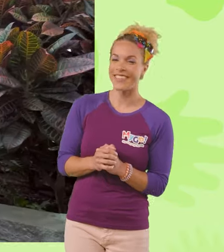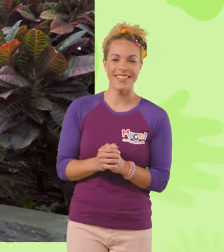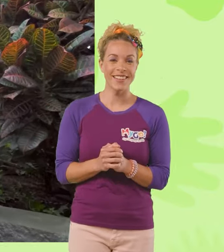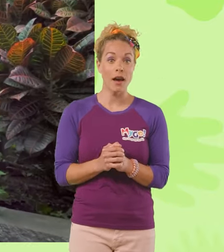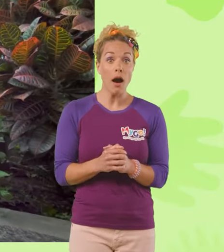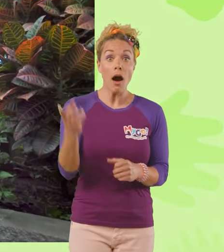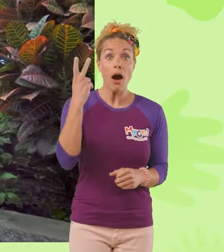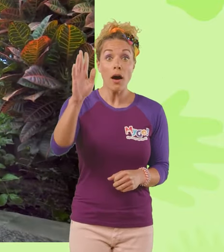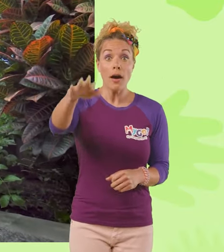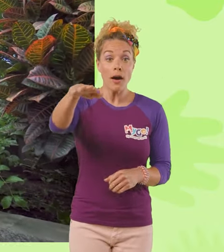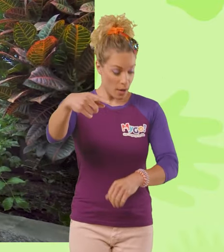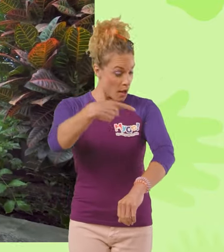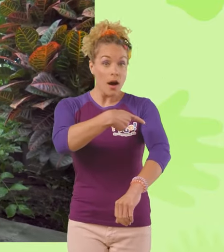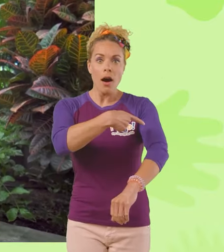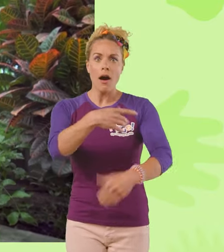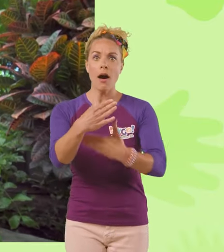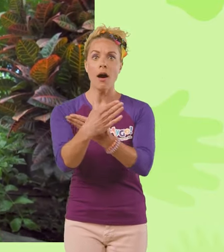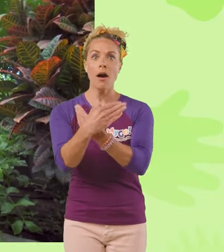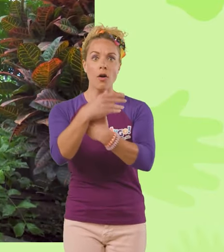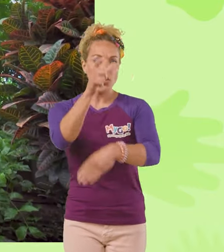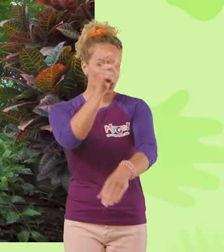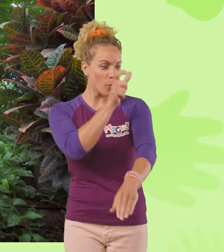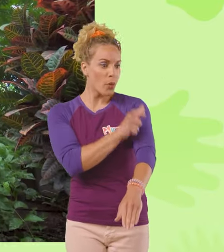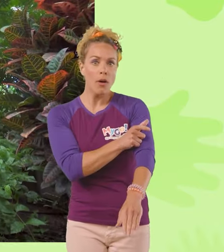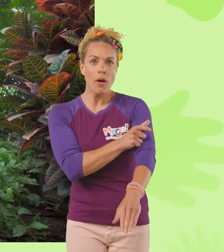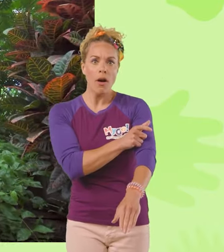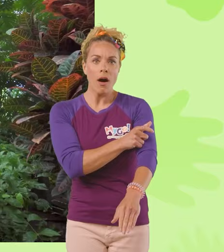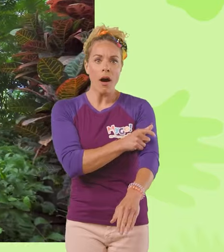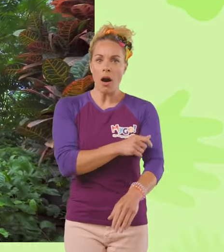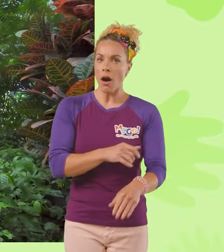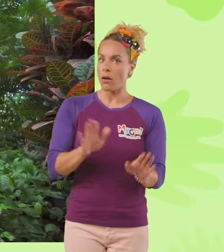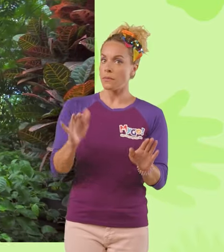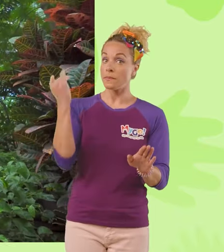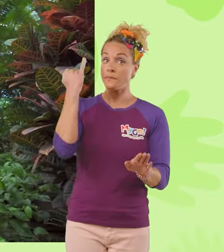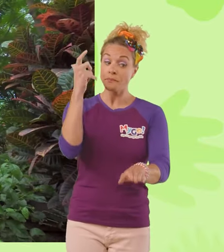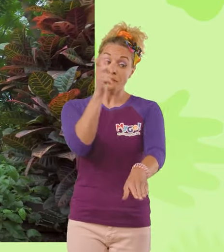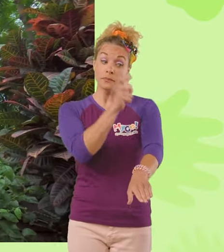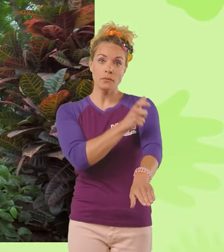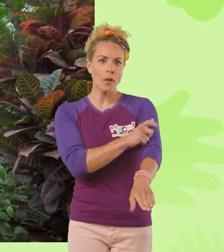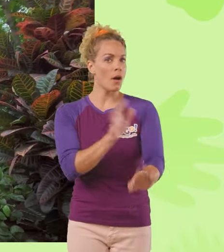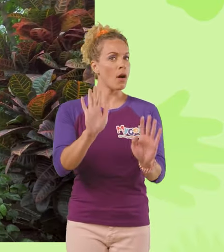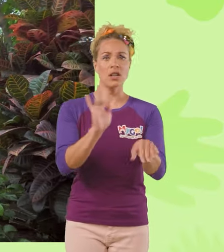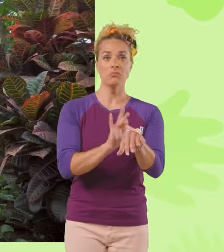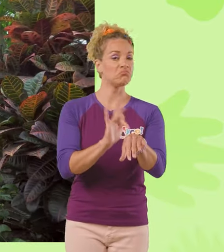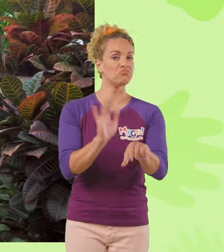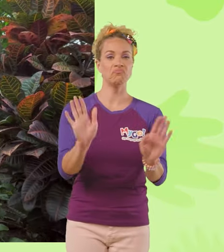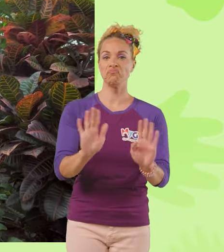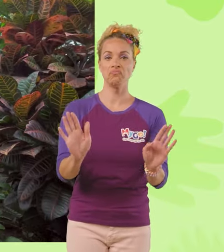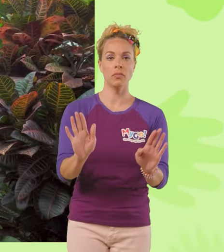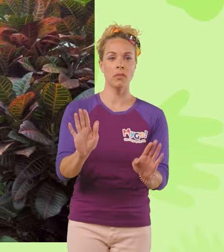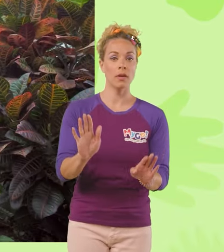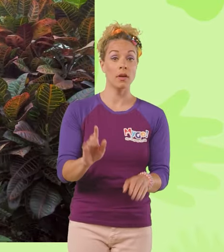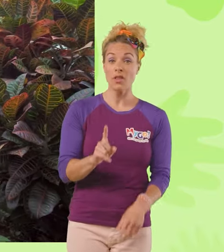Check it out! A butterfly just landed on me! So anytime they land on you, you don't want to touch them.